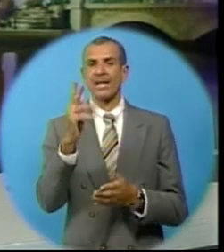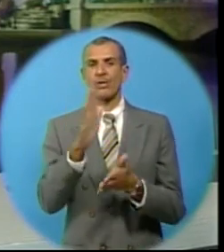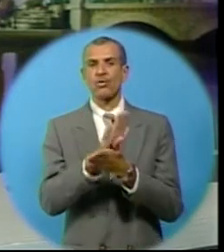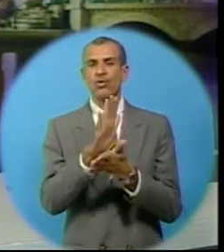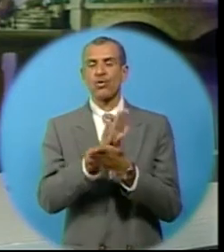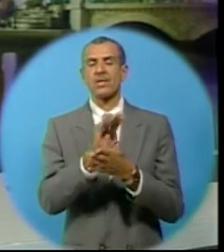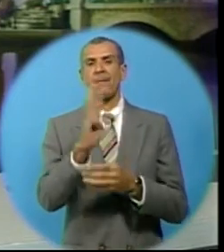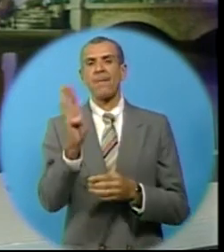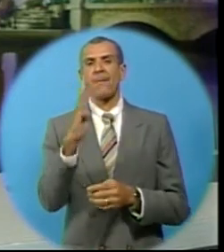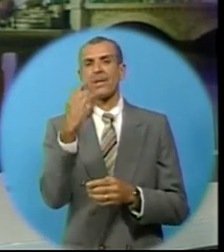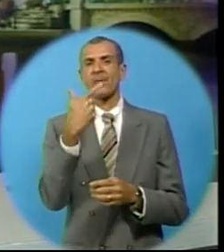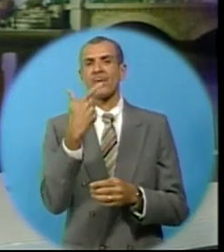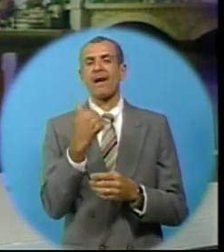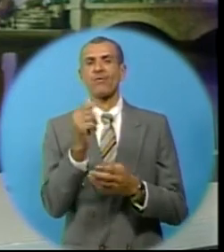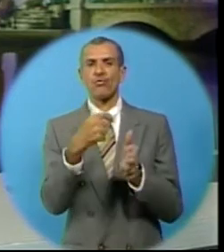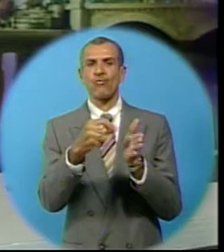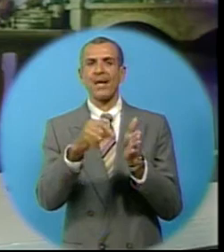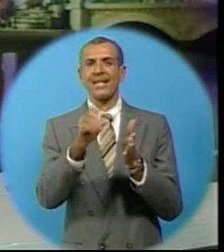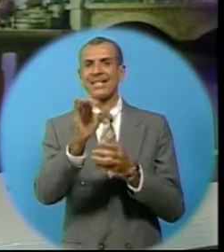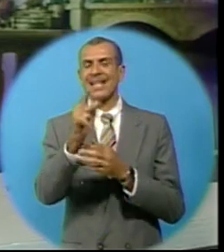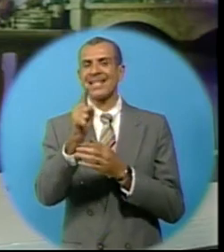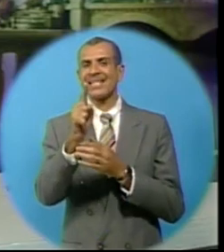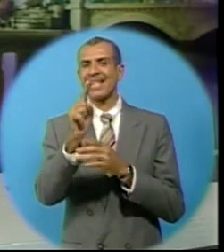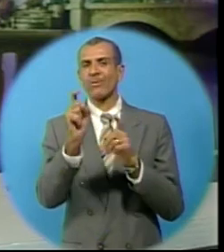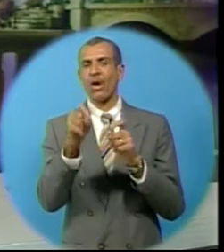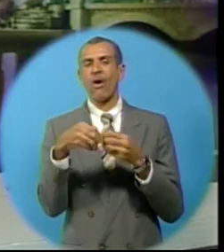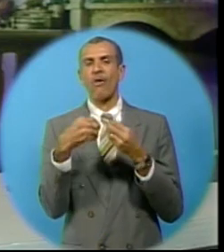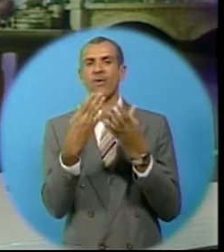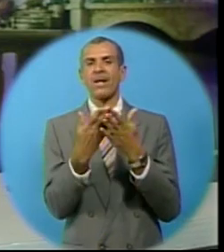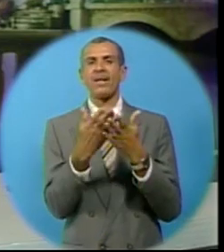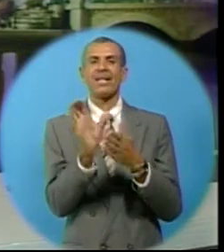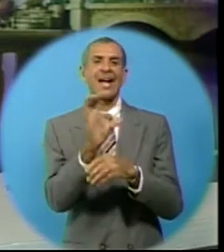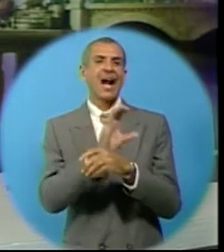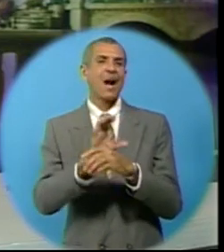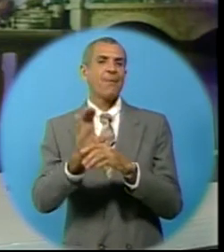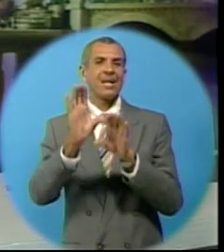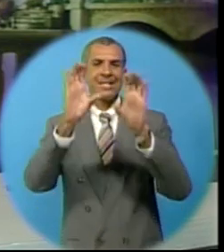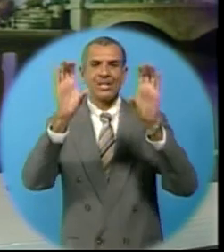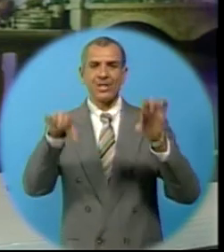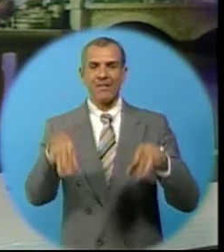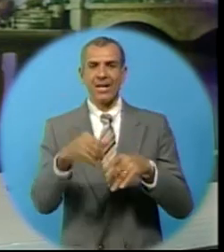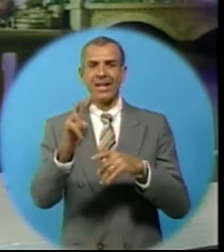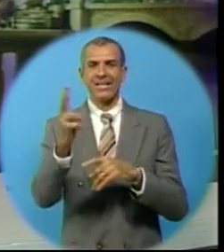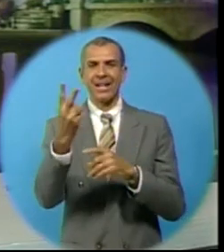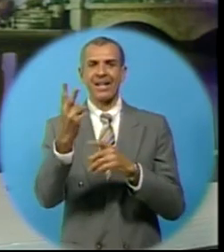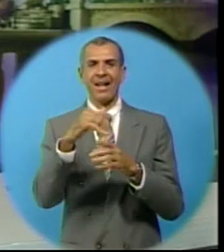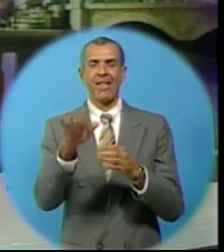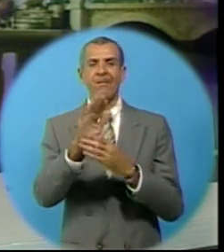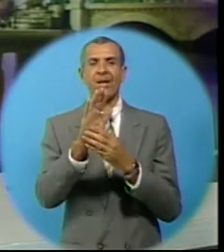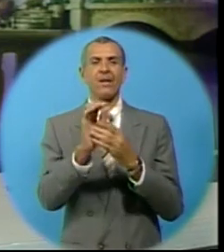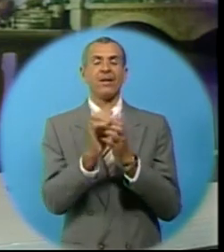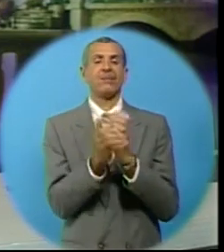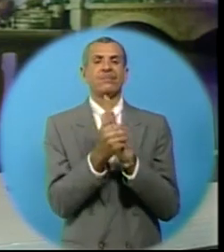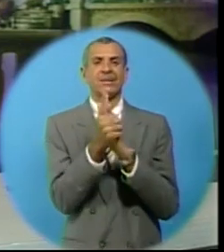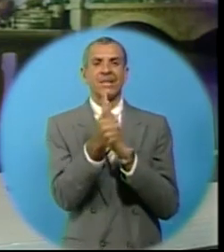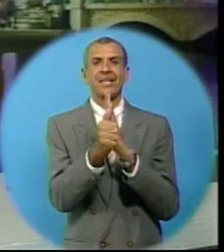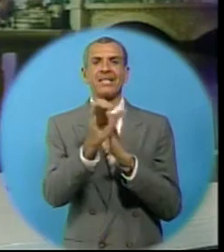schools in Barbados will have to write the CXC's newest offering, the Caribbean Certificate of Secondary Level Competence, or